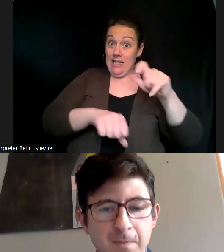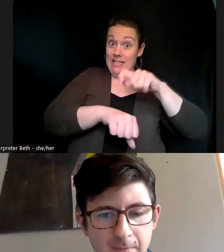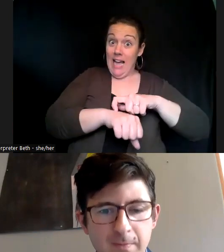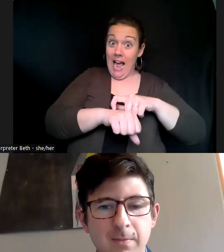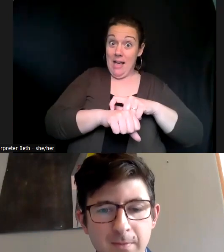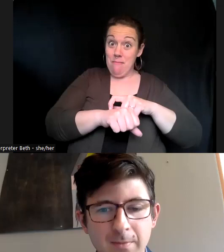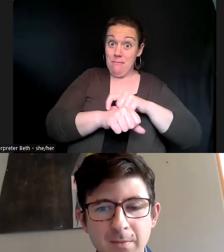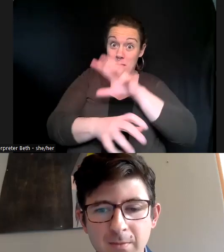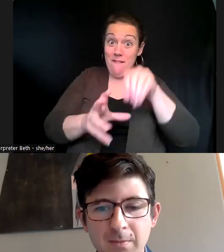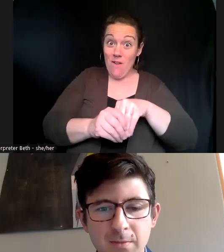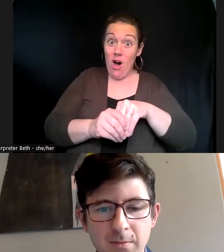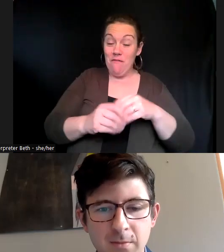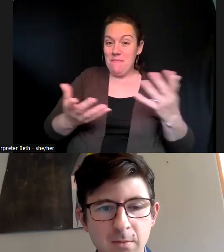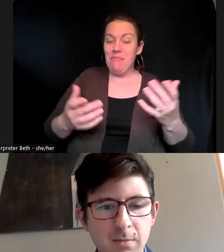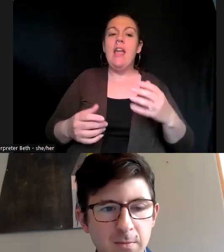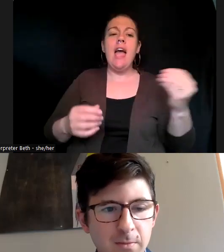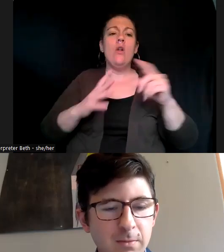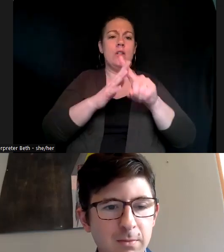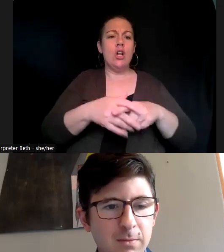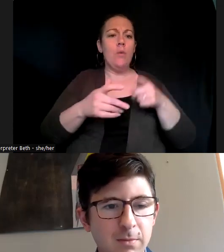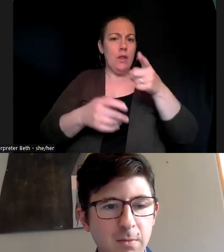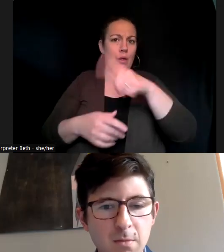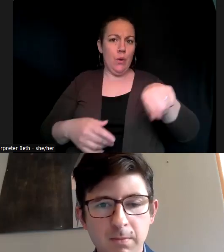it. So just curious. And we'll start with you, Peter.